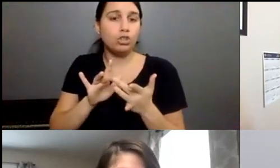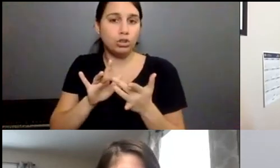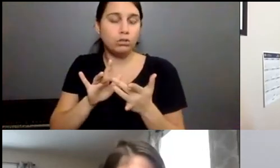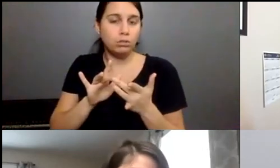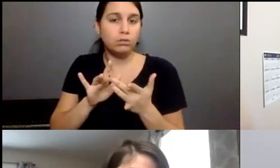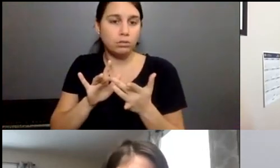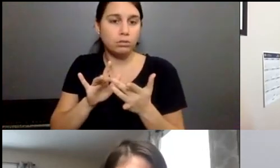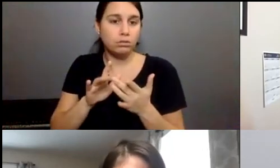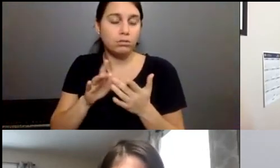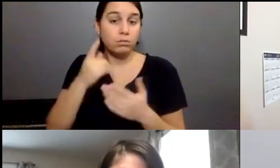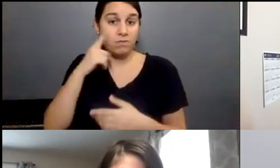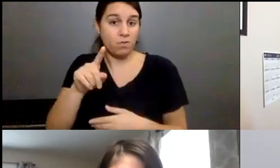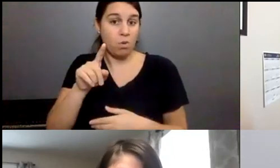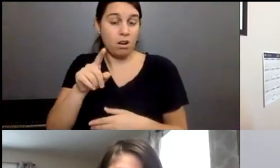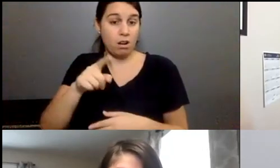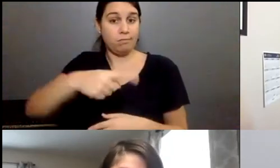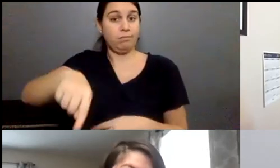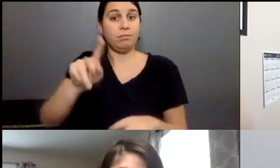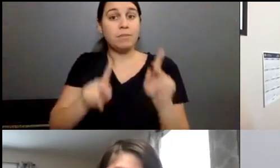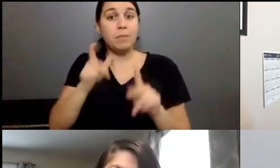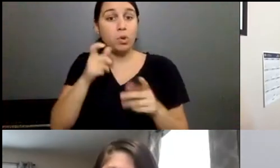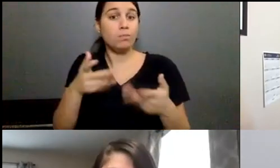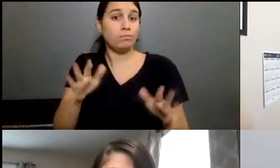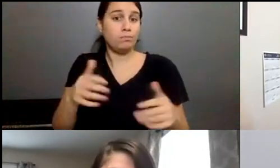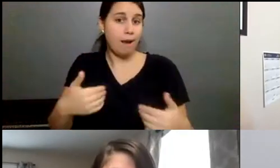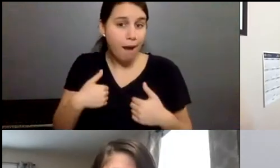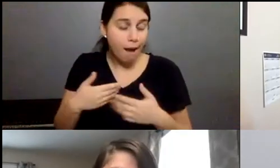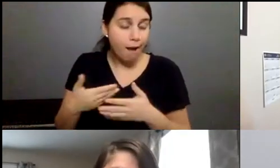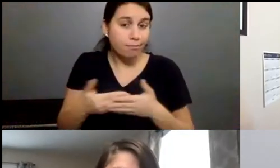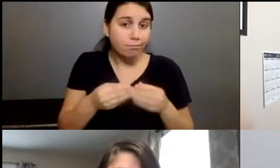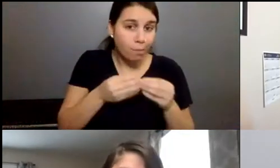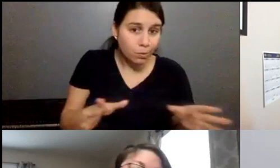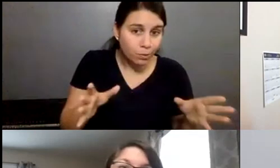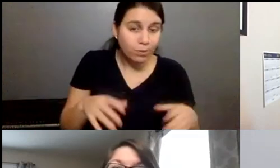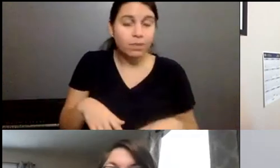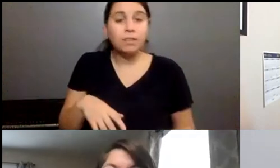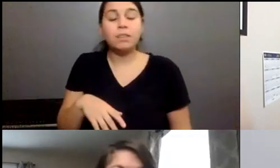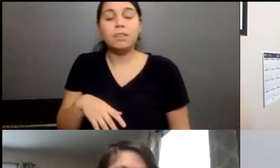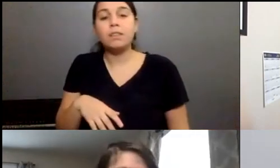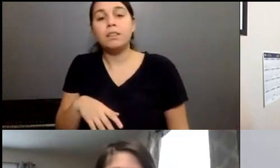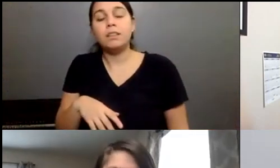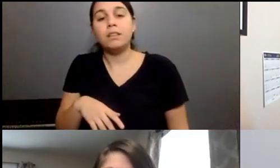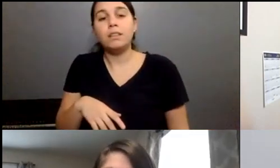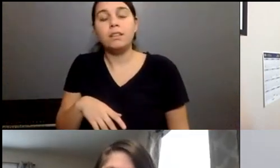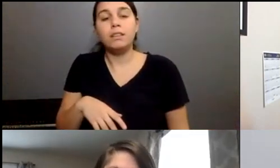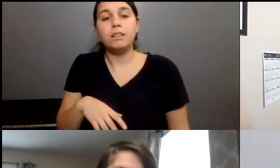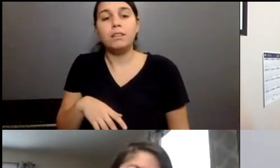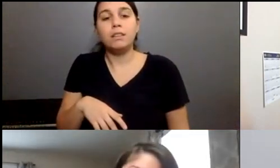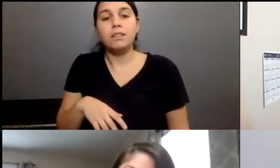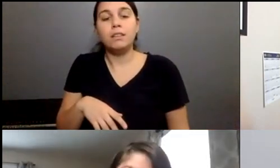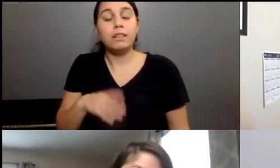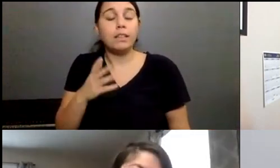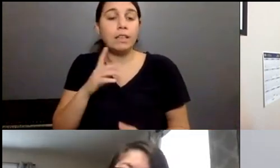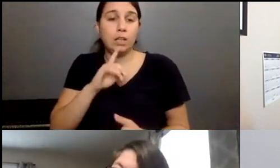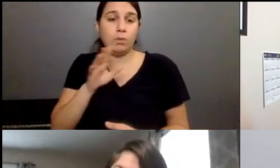initiative for people who had a loss. So kind of regardless of the point